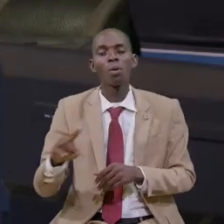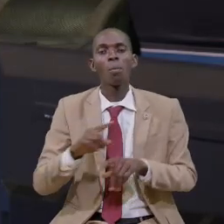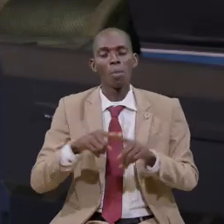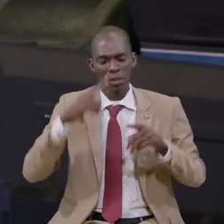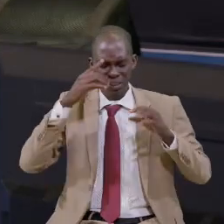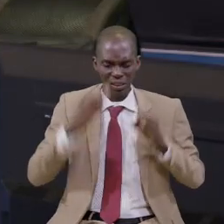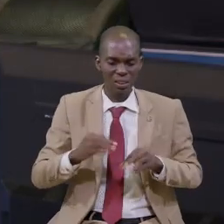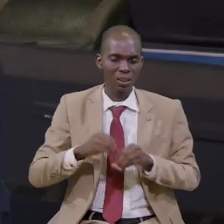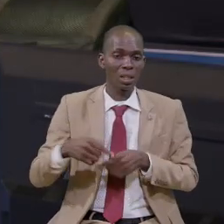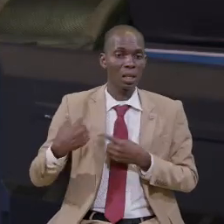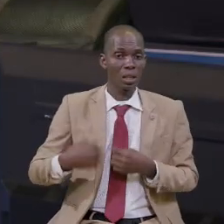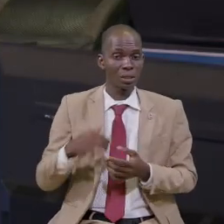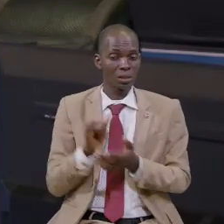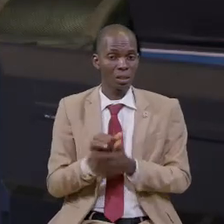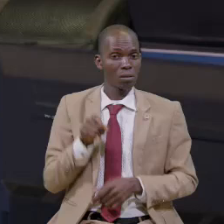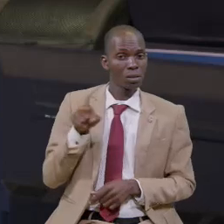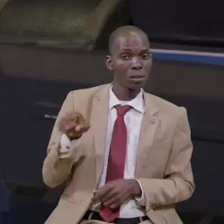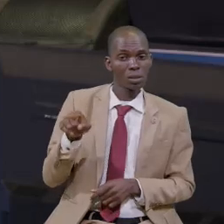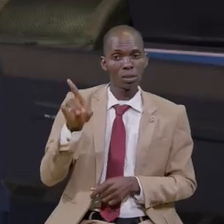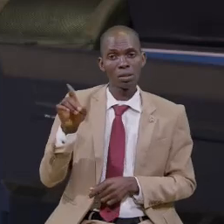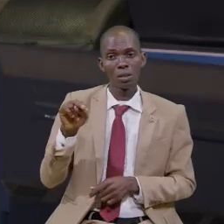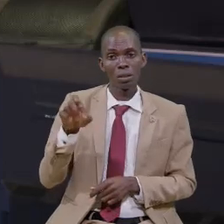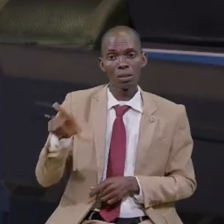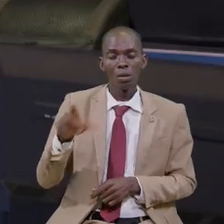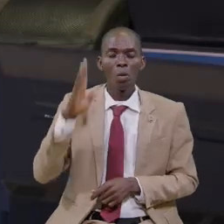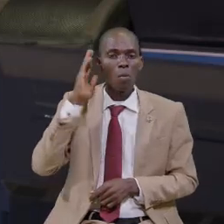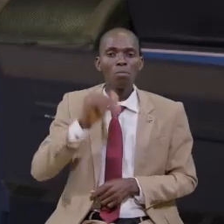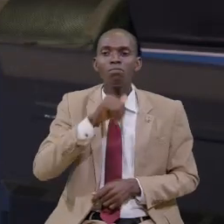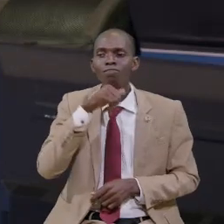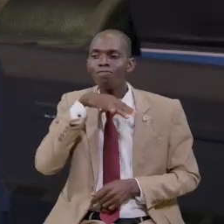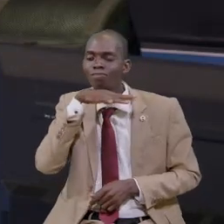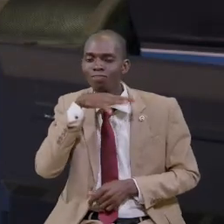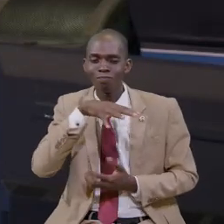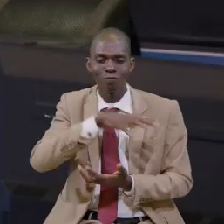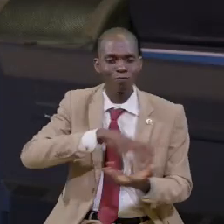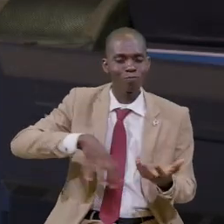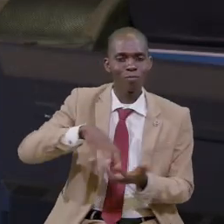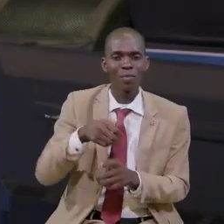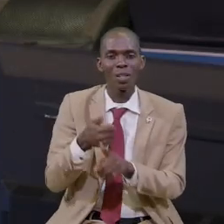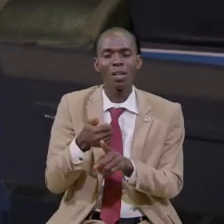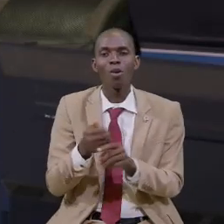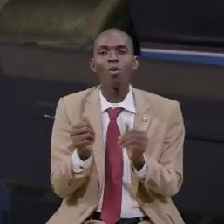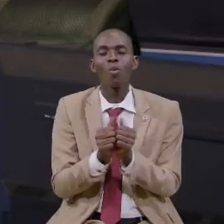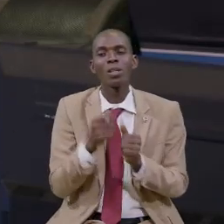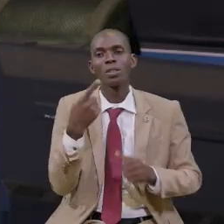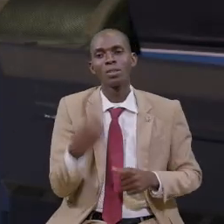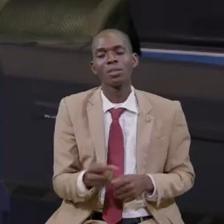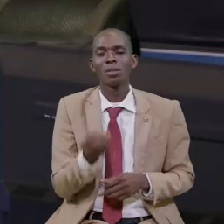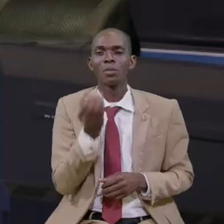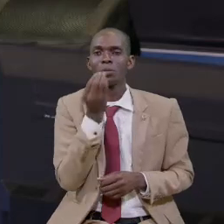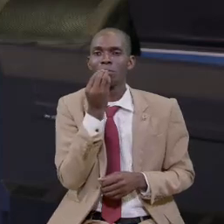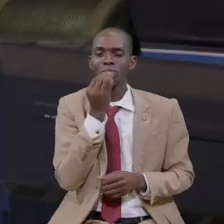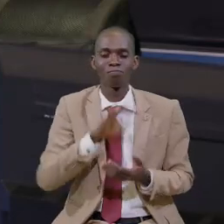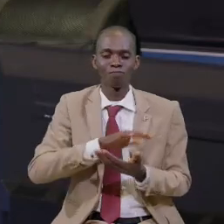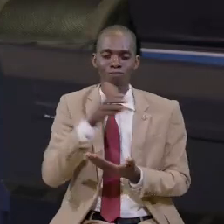not defile himself with the portion of the king's meat.